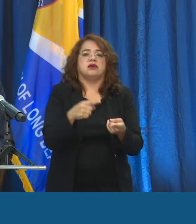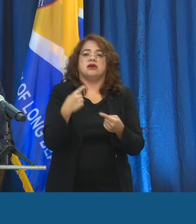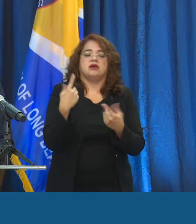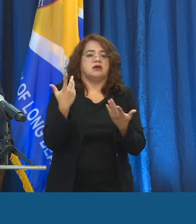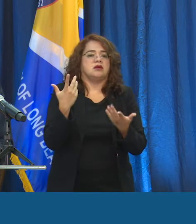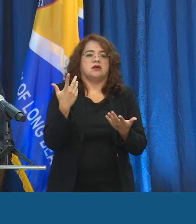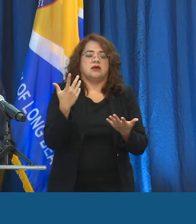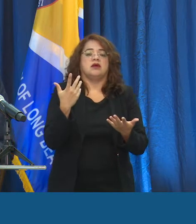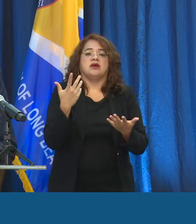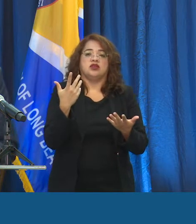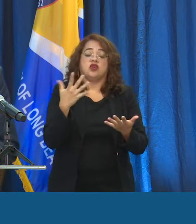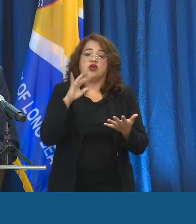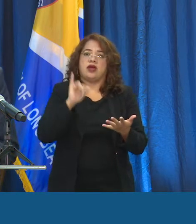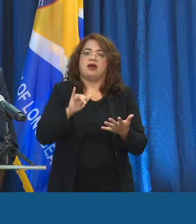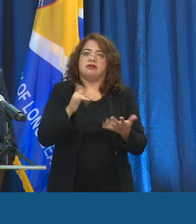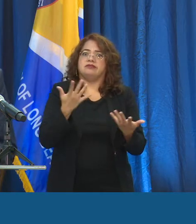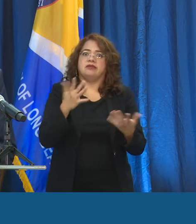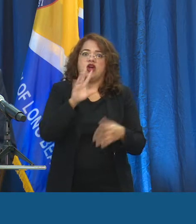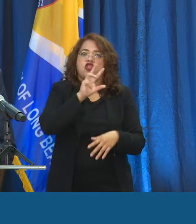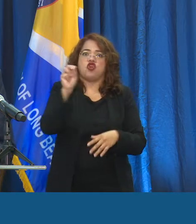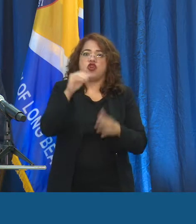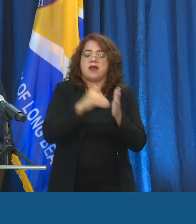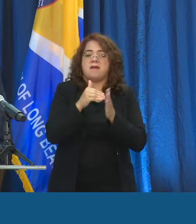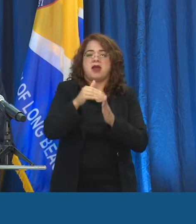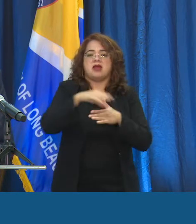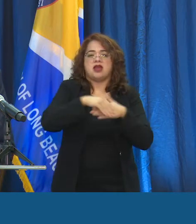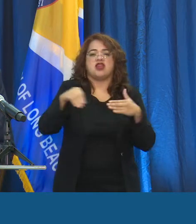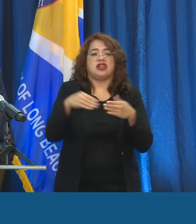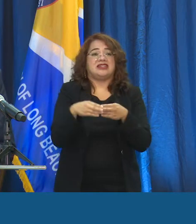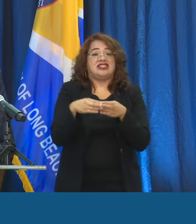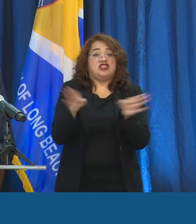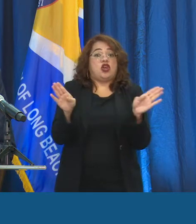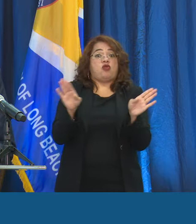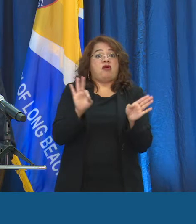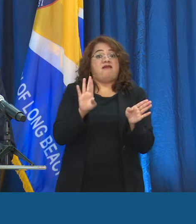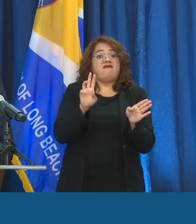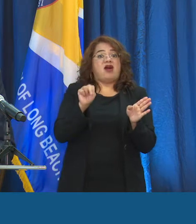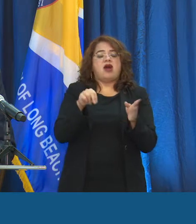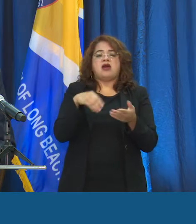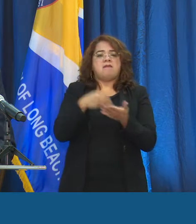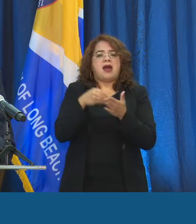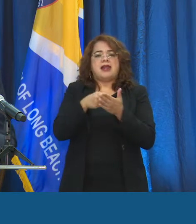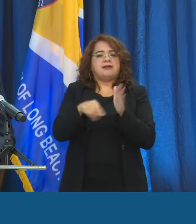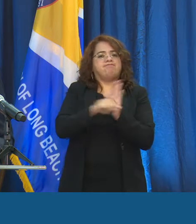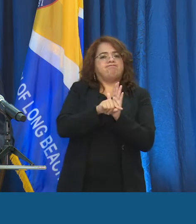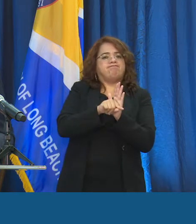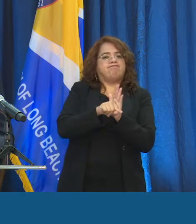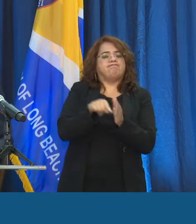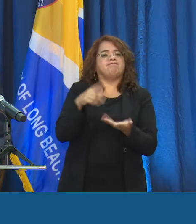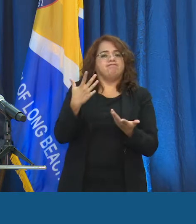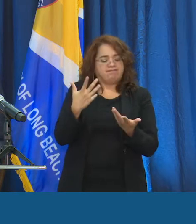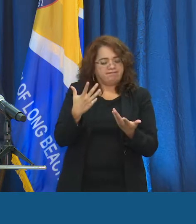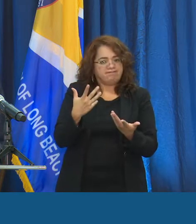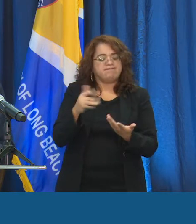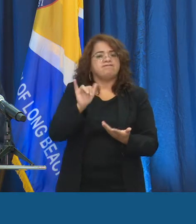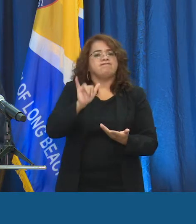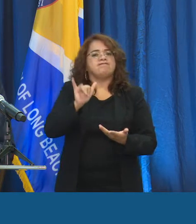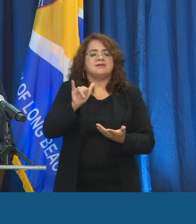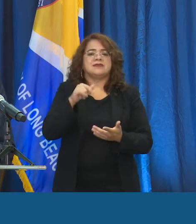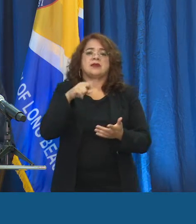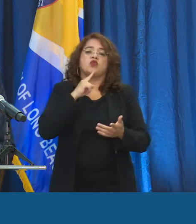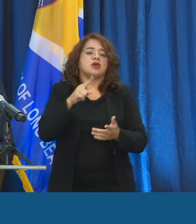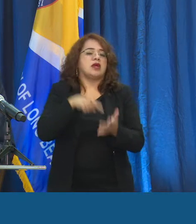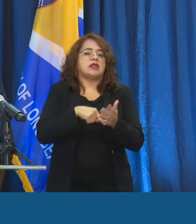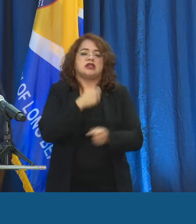And so that $30 million FY21 general fund shortfall, think about what has happened this year. We have